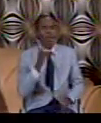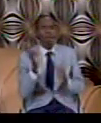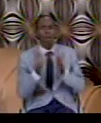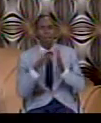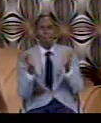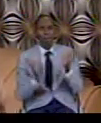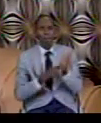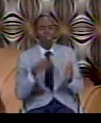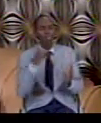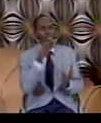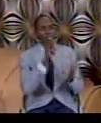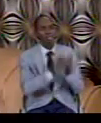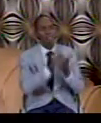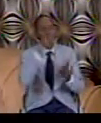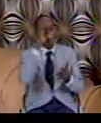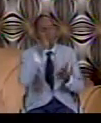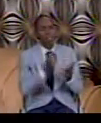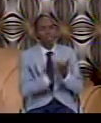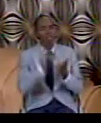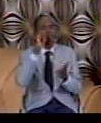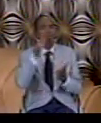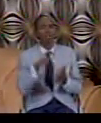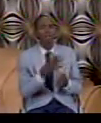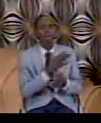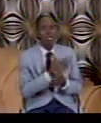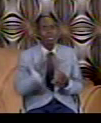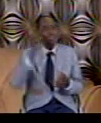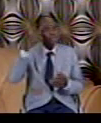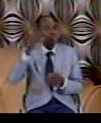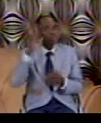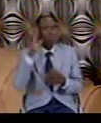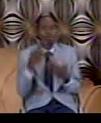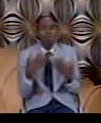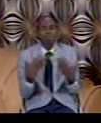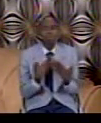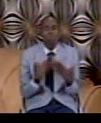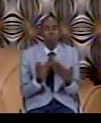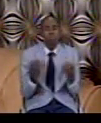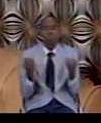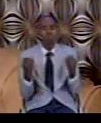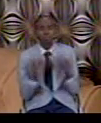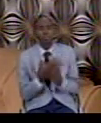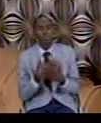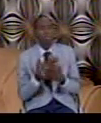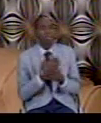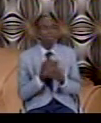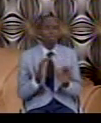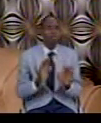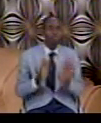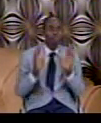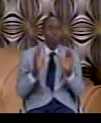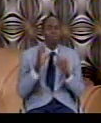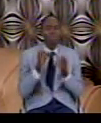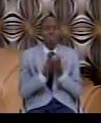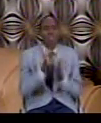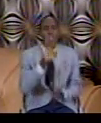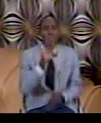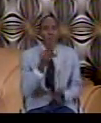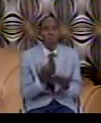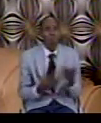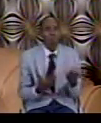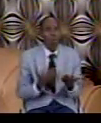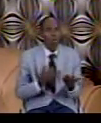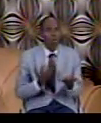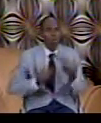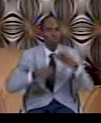to tell Madam So-and-so, and then they think that you're going to fear Mr. So-and-so, Madam So-and-so, so you are going to sell your soul. Your